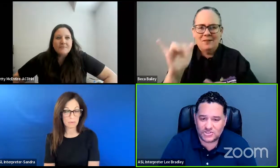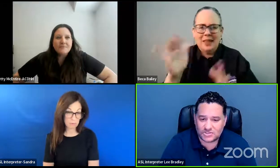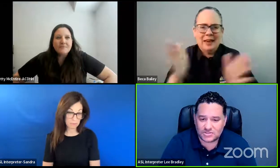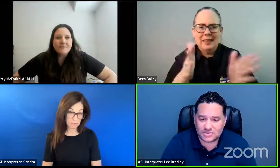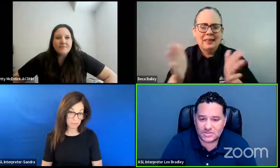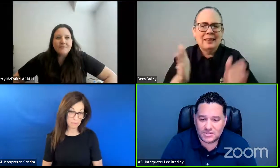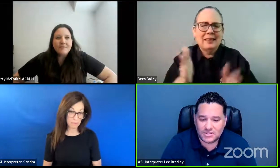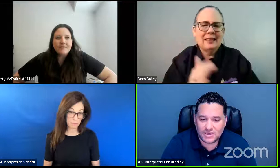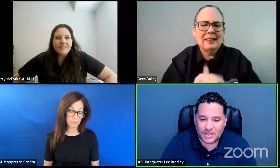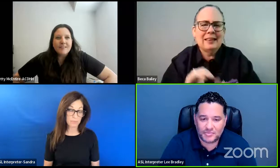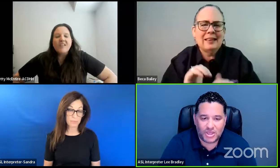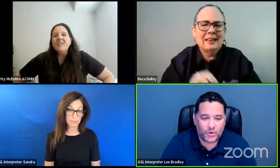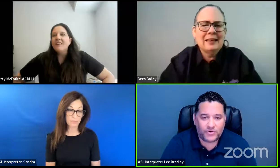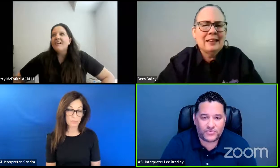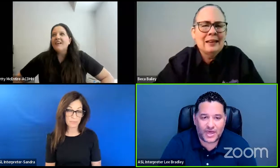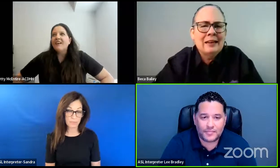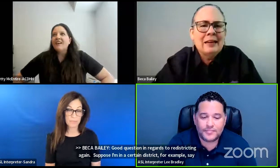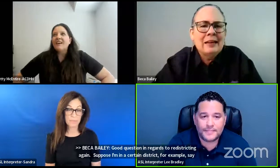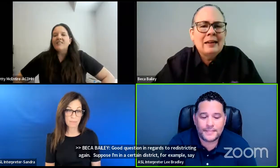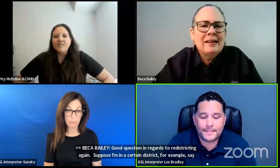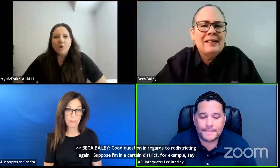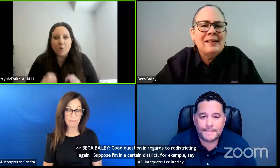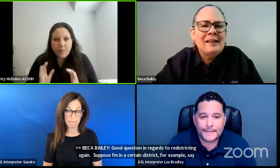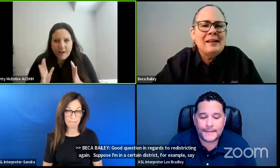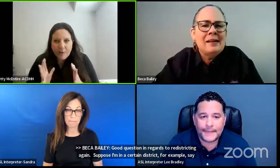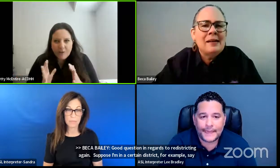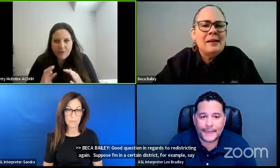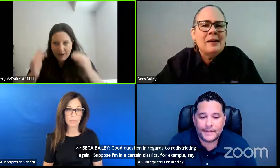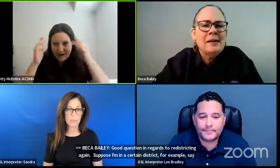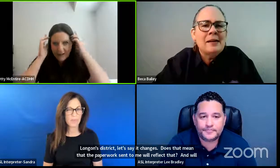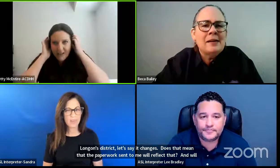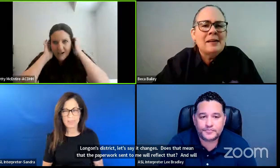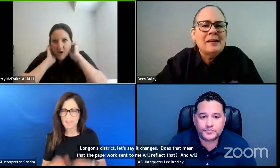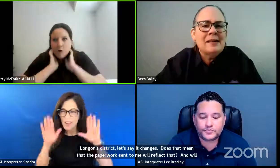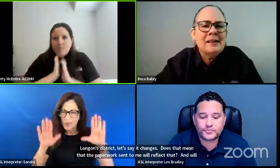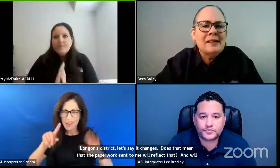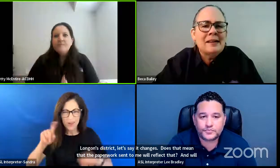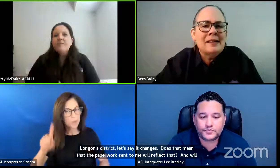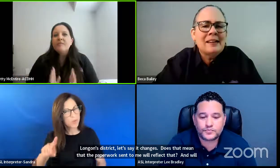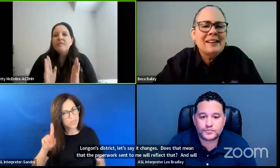the changes and be aware of that? That's a great question, Becca.